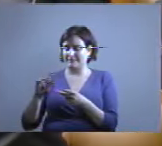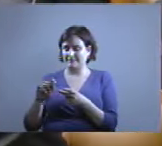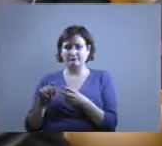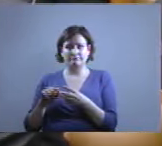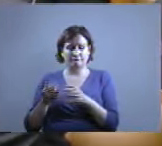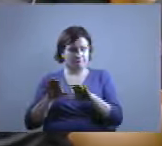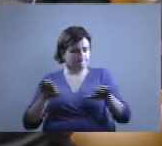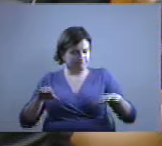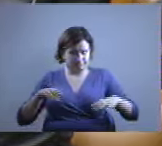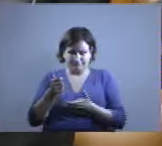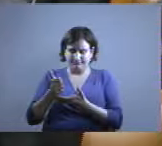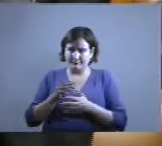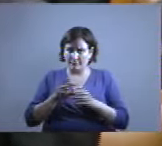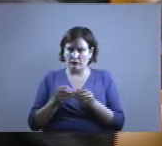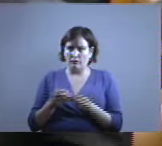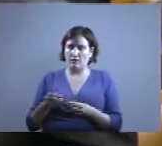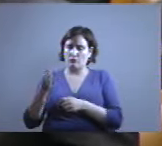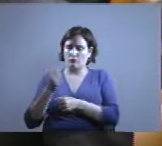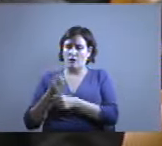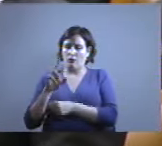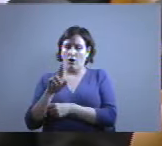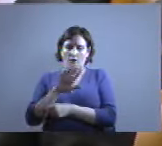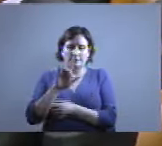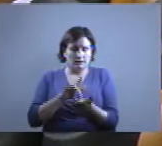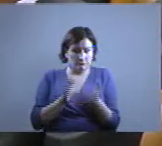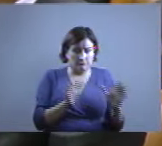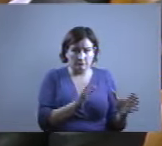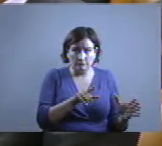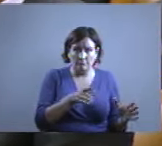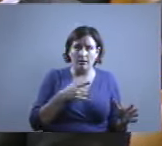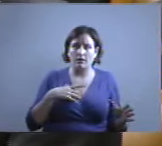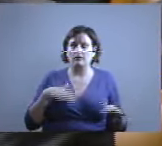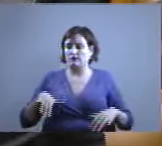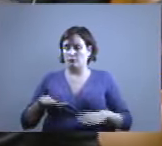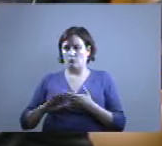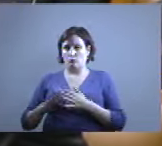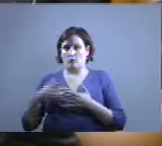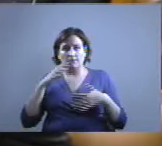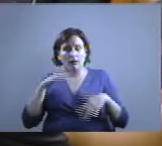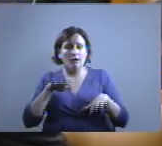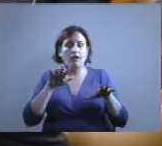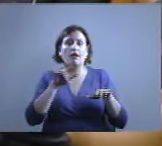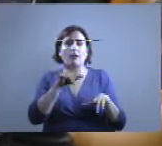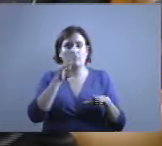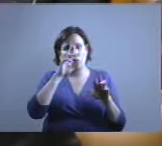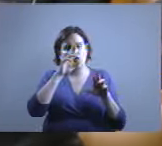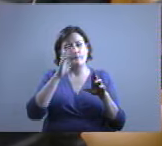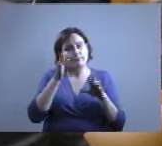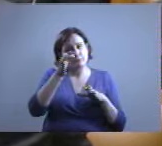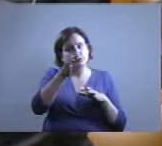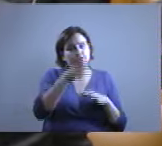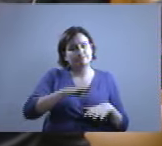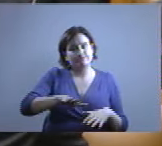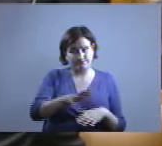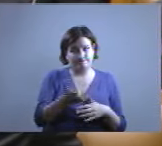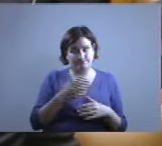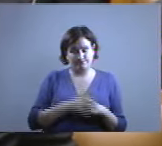furnished, dedicated grade R sites, and certainly represent a beacon of hope and islands of hope for the people who live in these